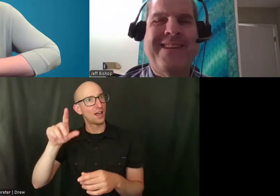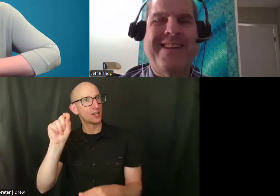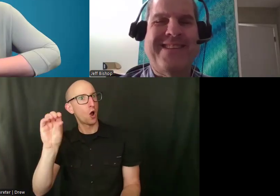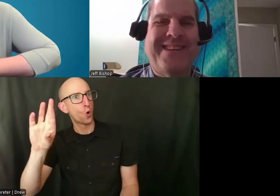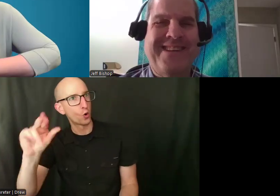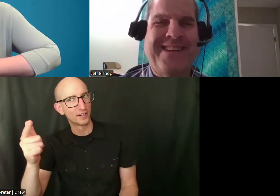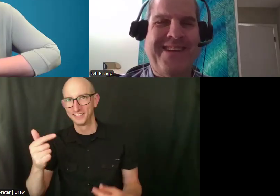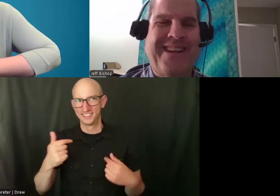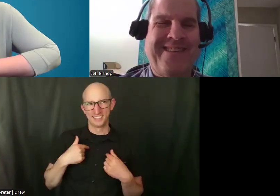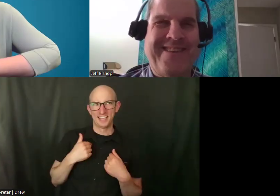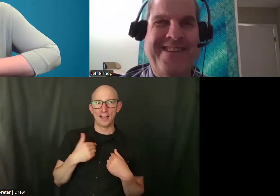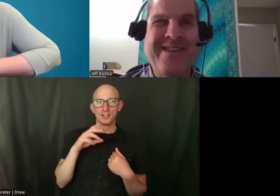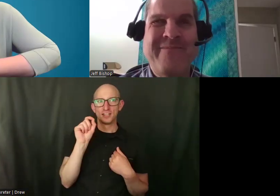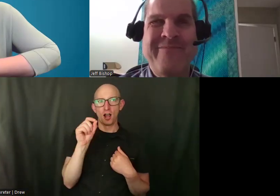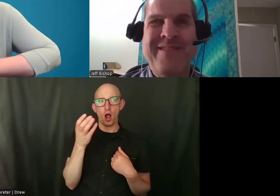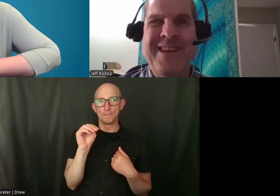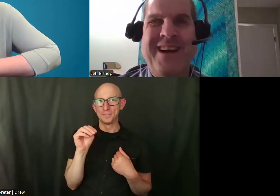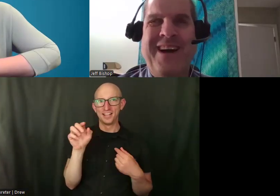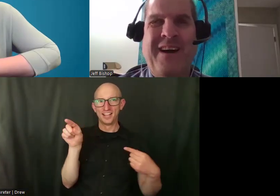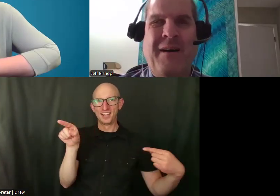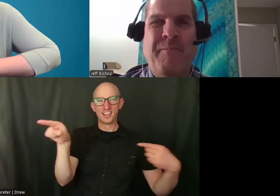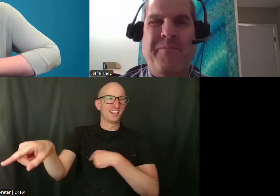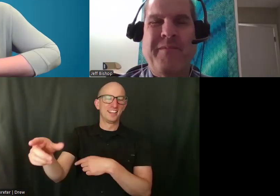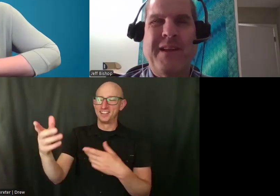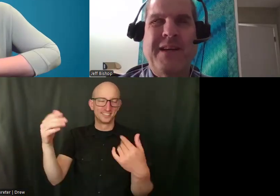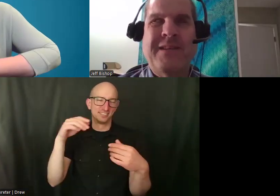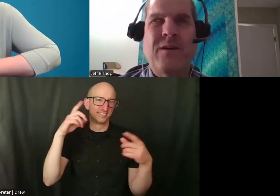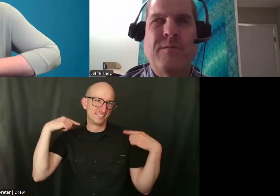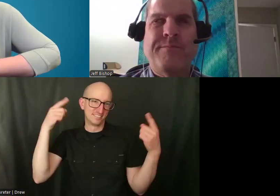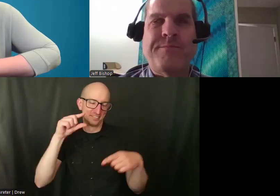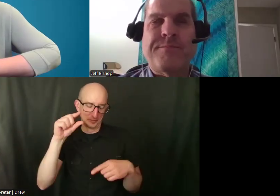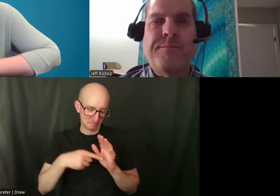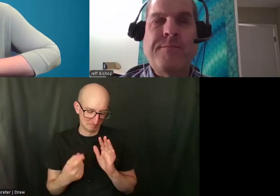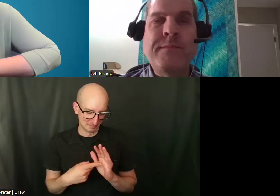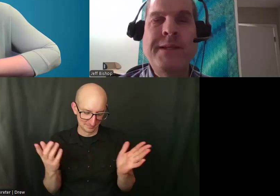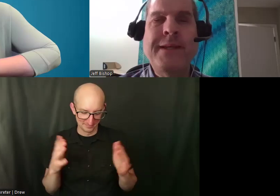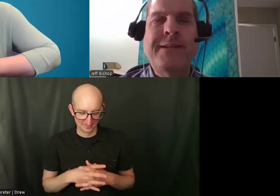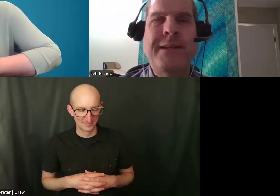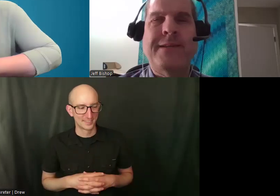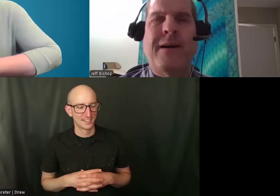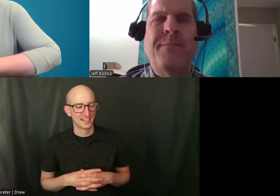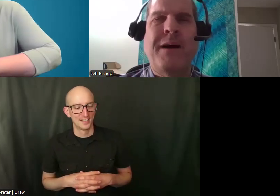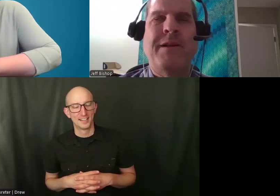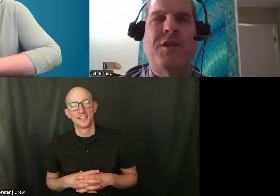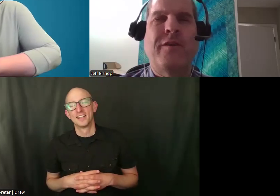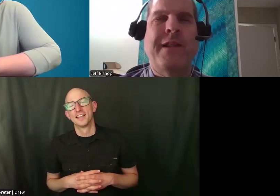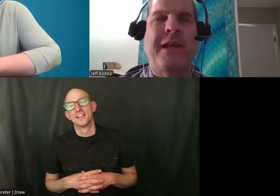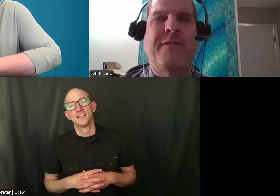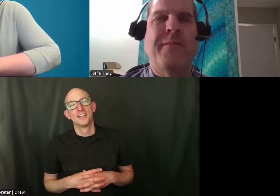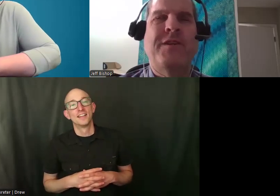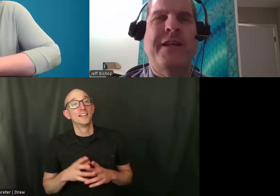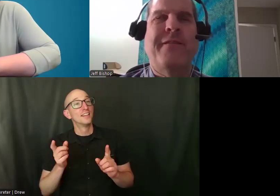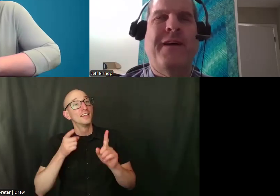it tends to get a little crazy. Um, so it's all about ensuring